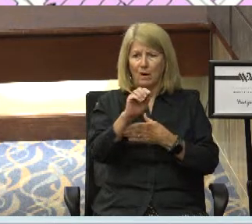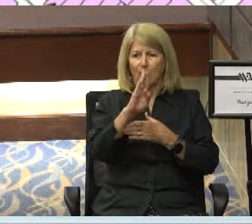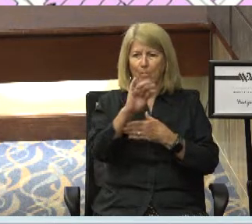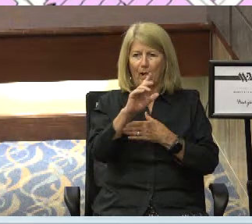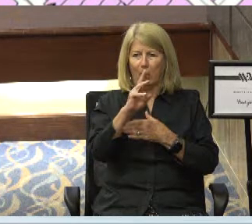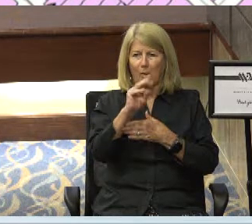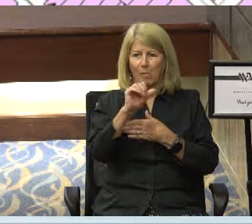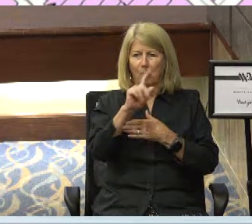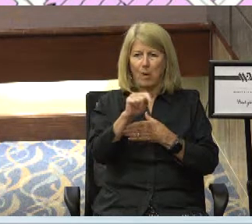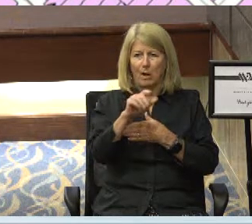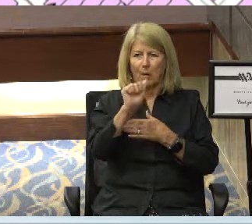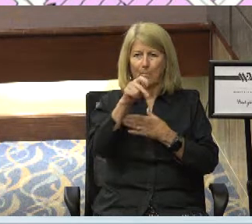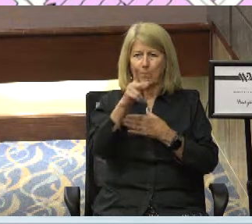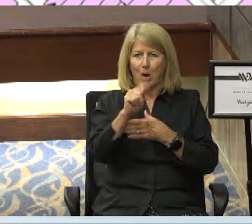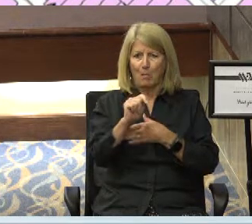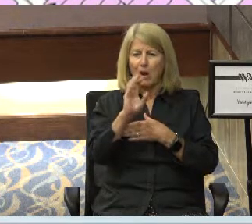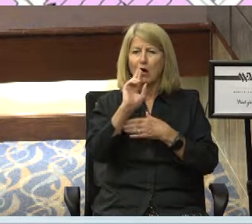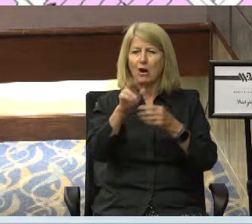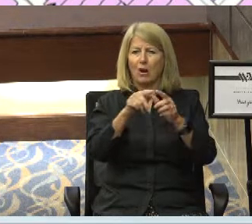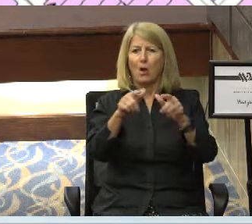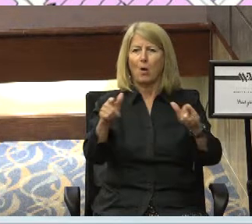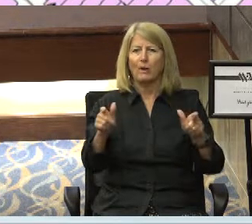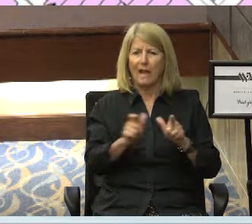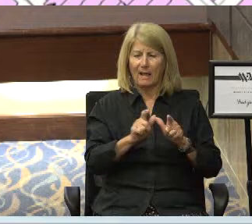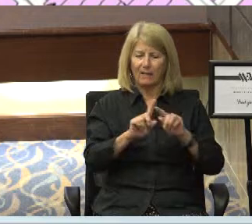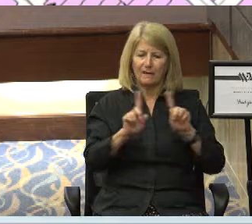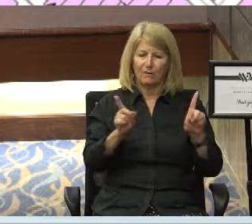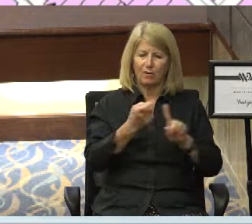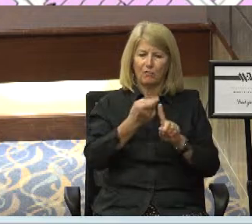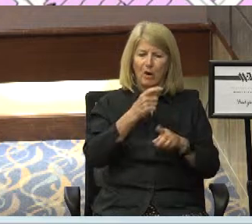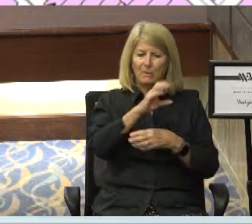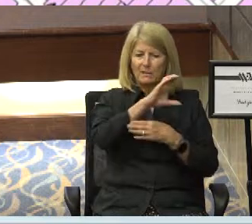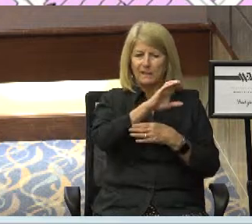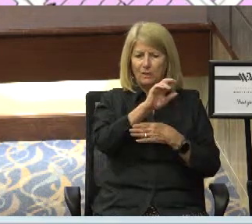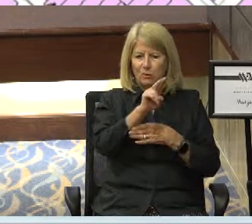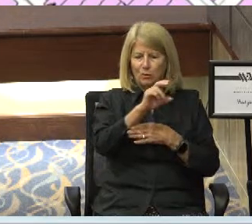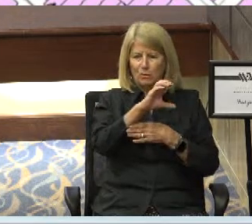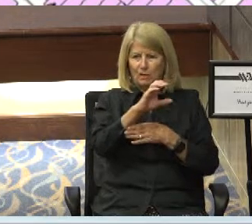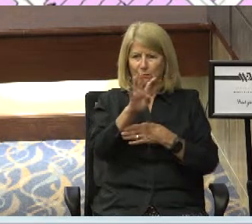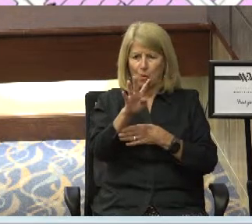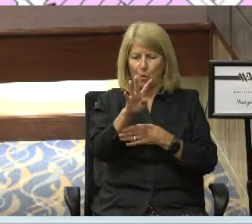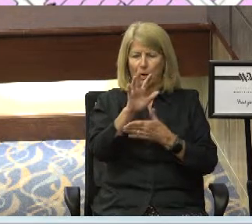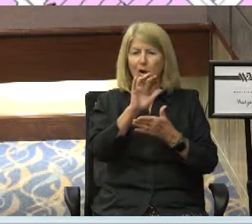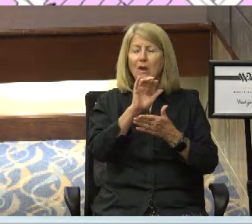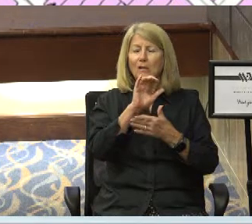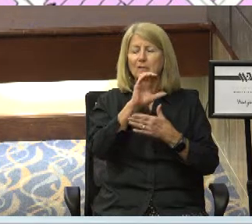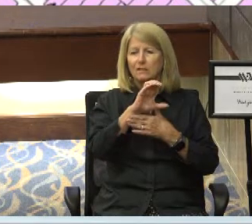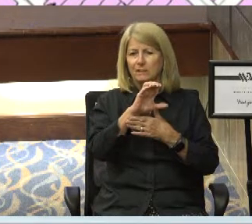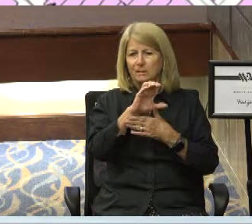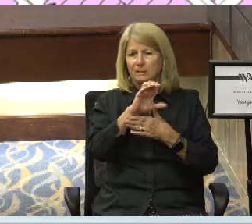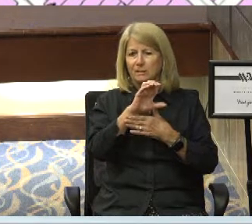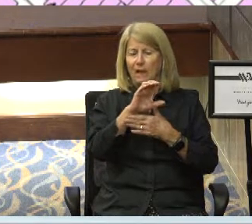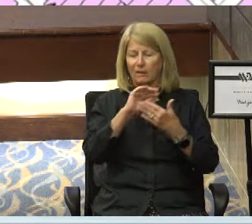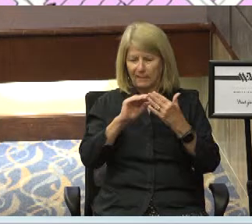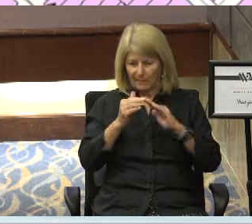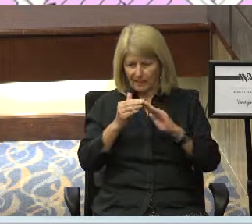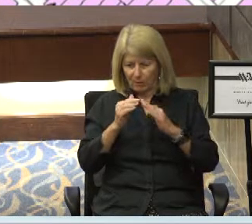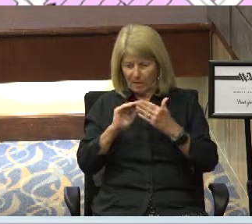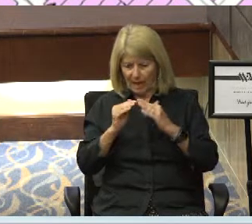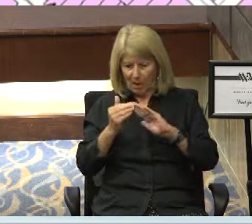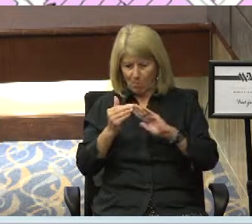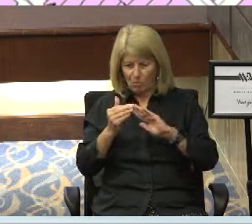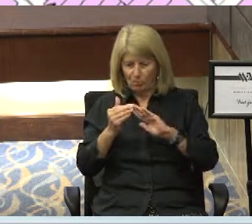apartments are located. The difference between C2 and C4, C4 is our downtown overlay, or downtown zoning